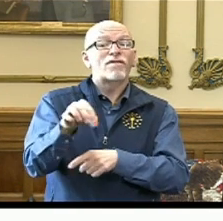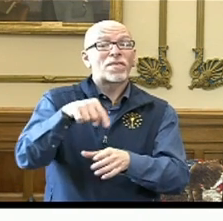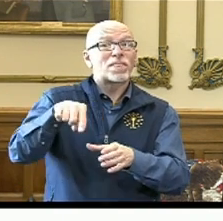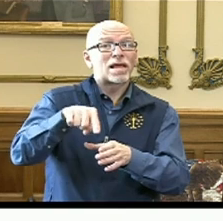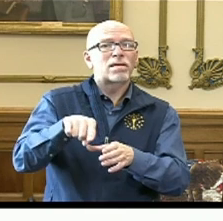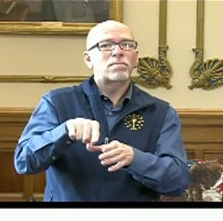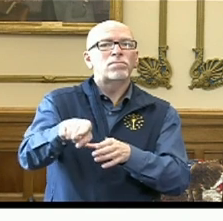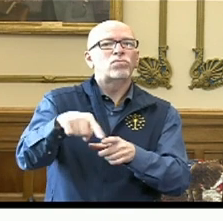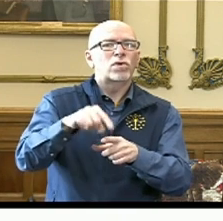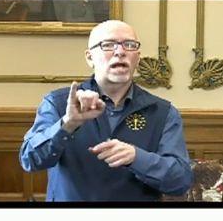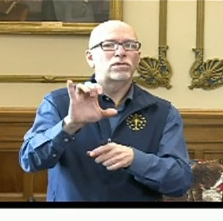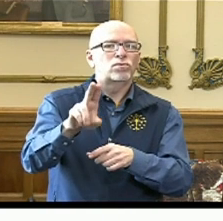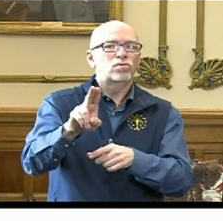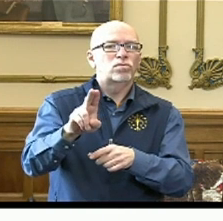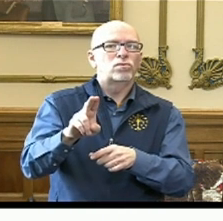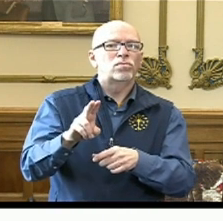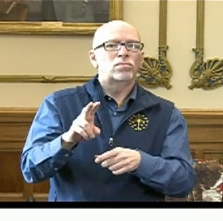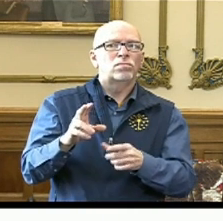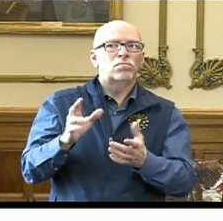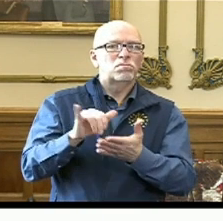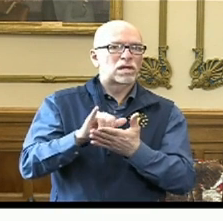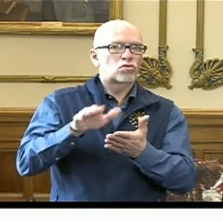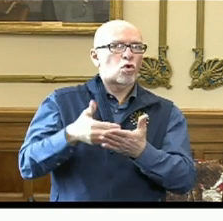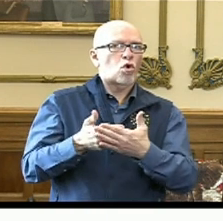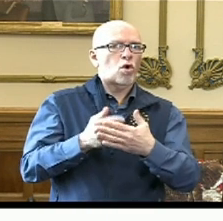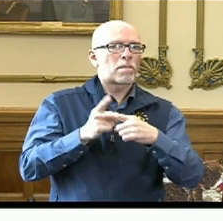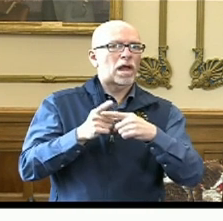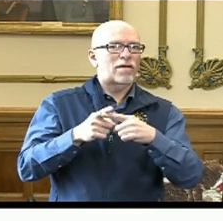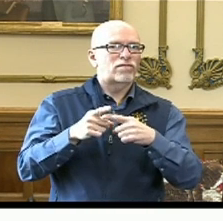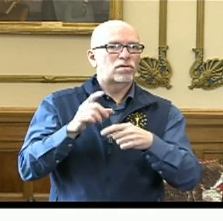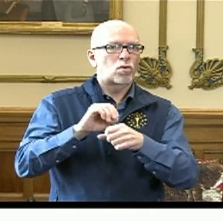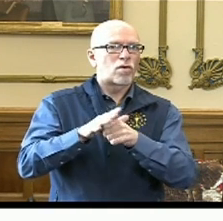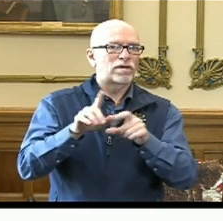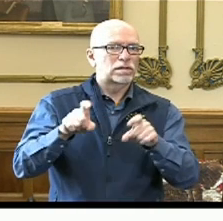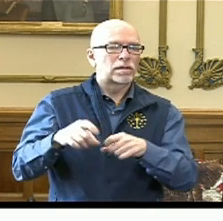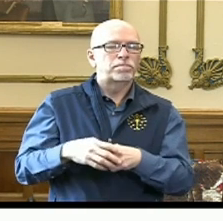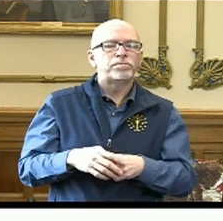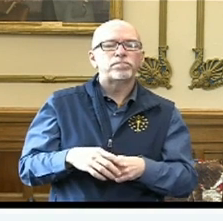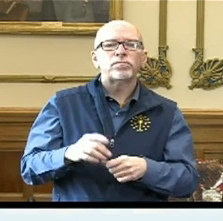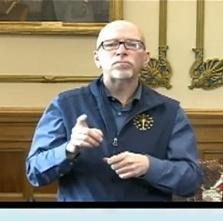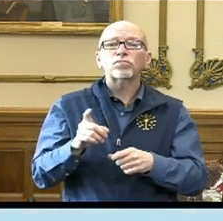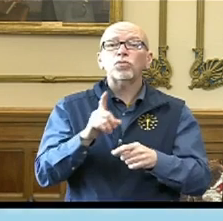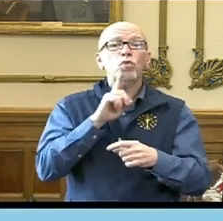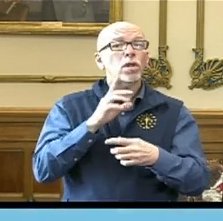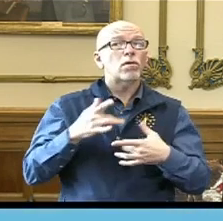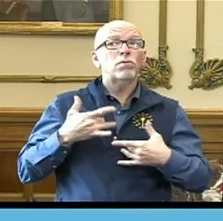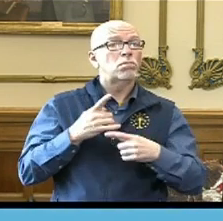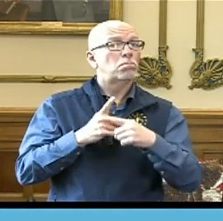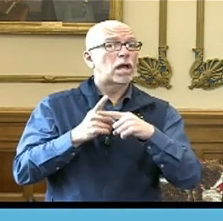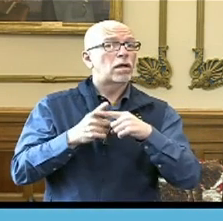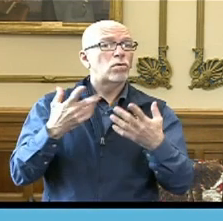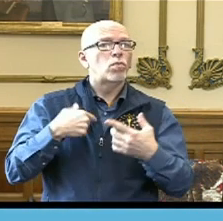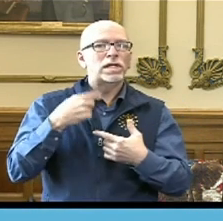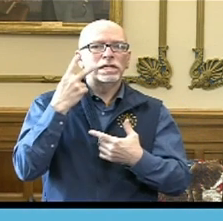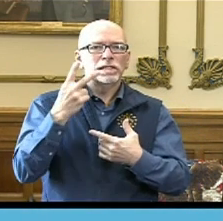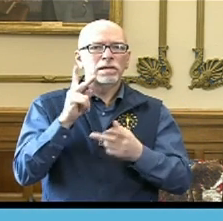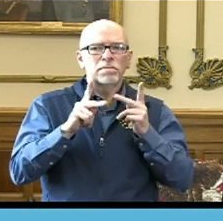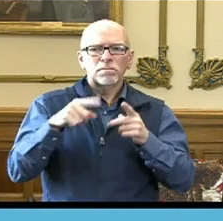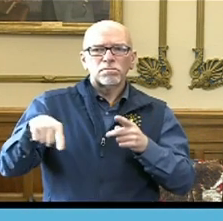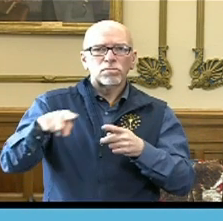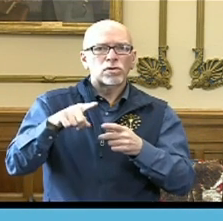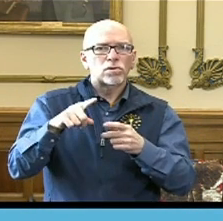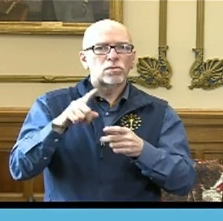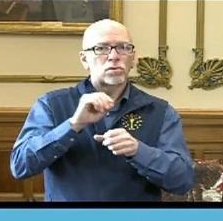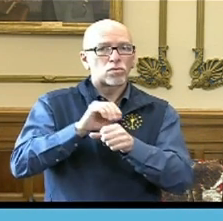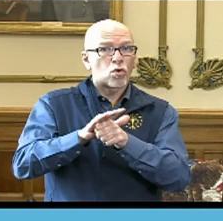went to the ICU. That's all the positive COVID tests. What's really encouraging is that we've seen the number of people with